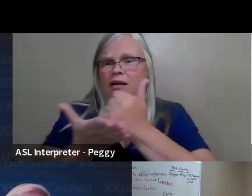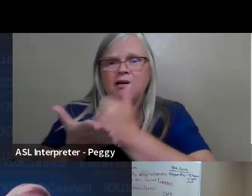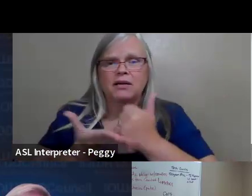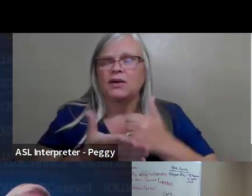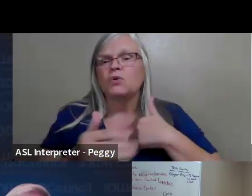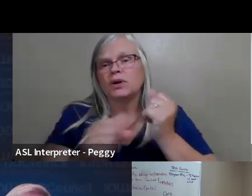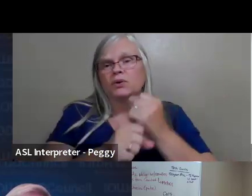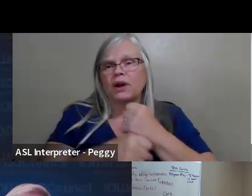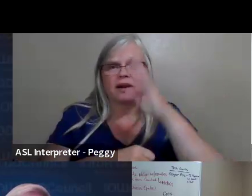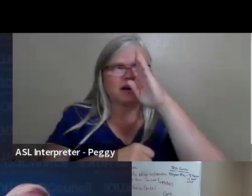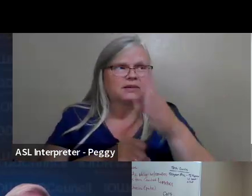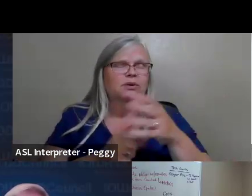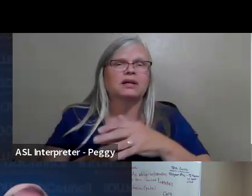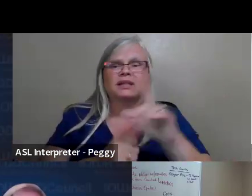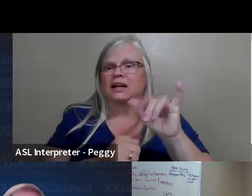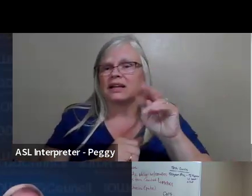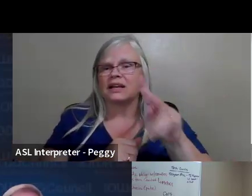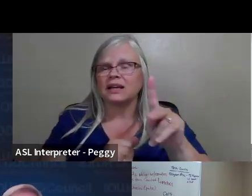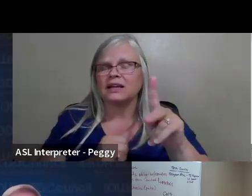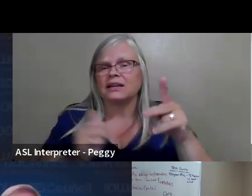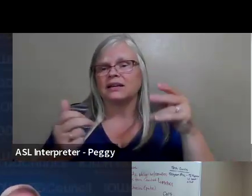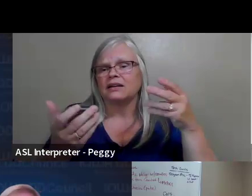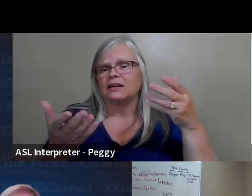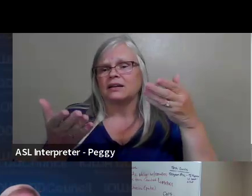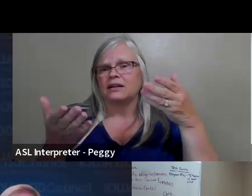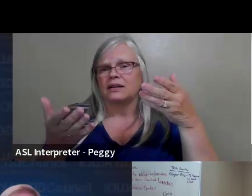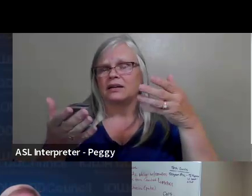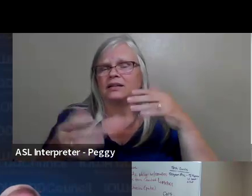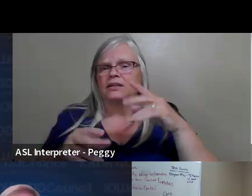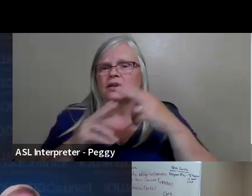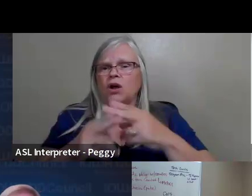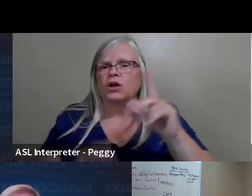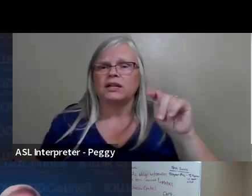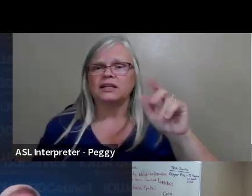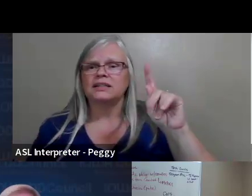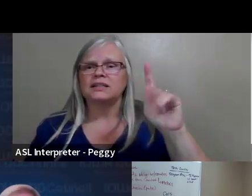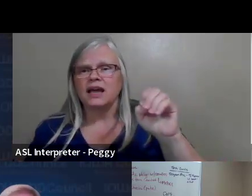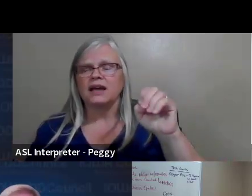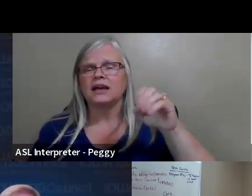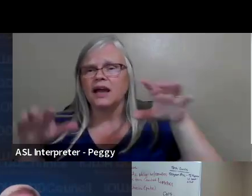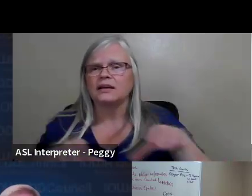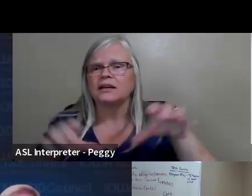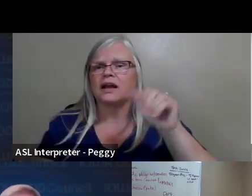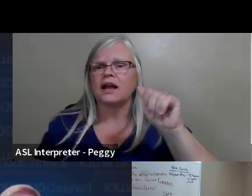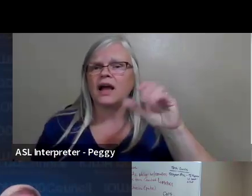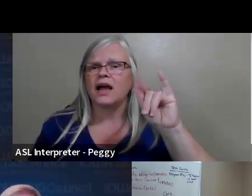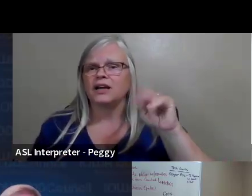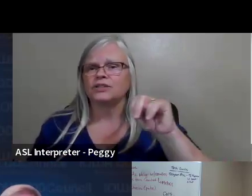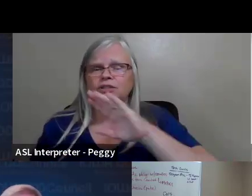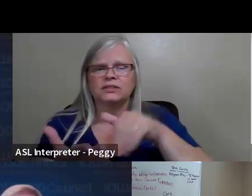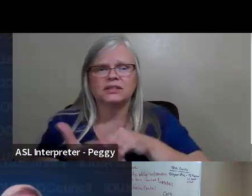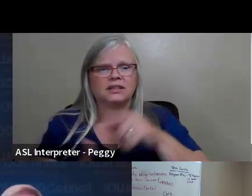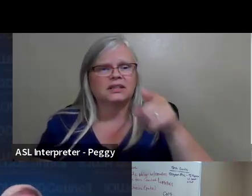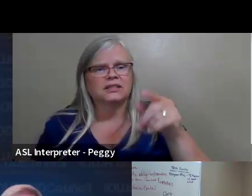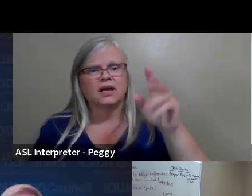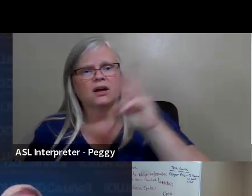a direct link here to our Take Action Center. You can scan it. All of this is up on our